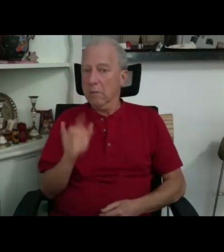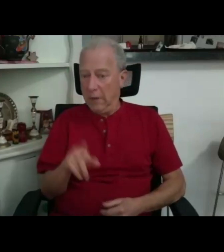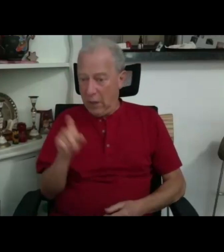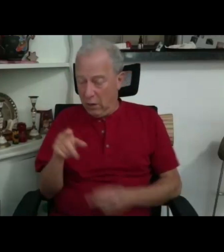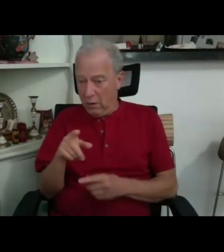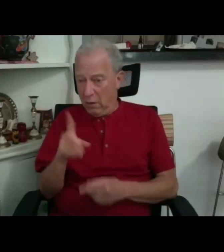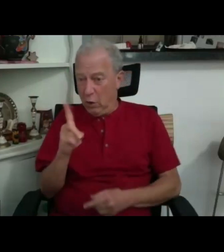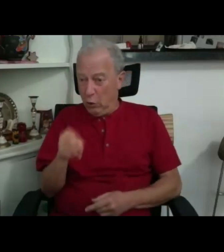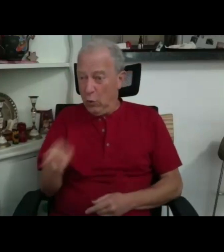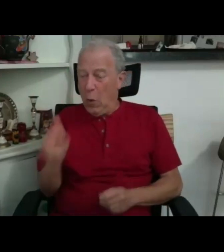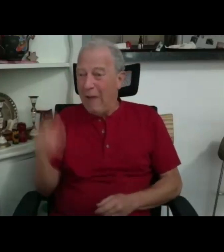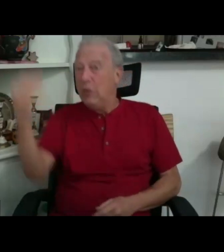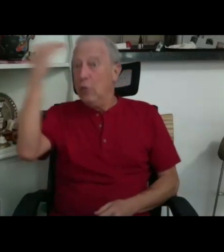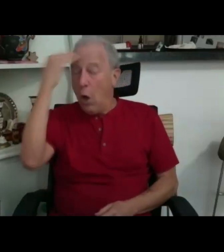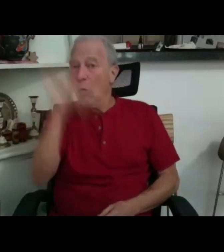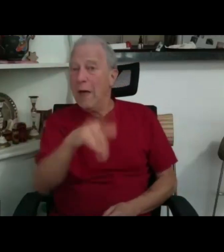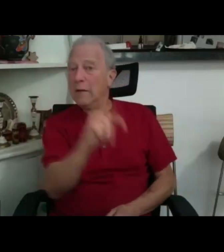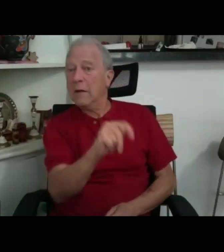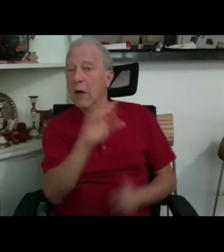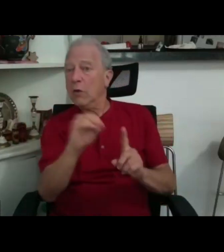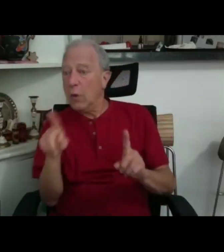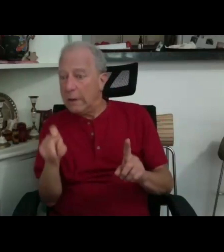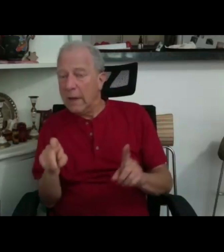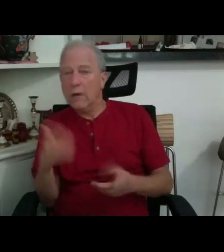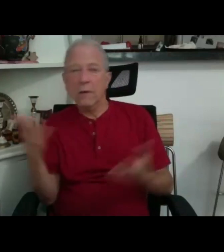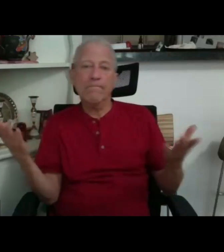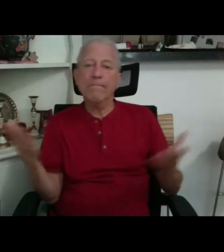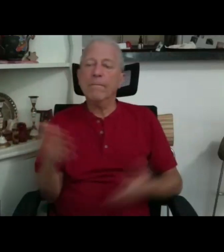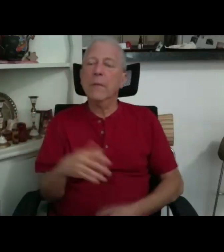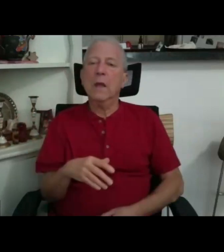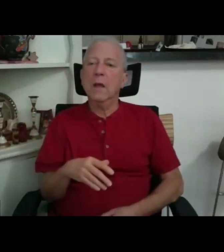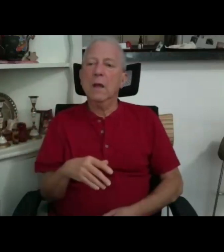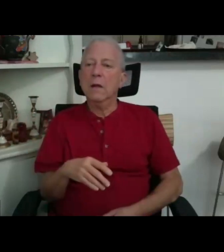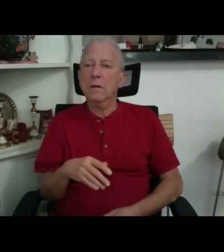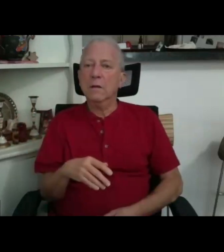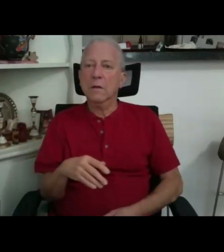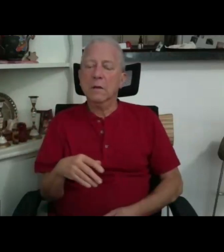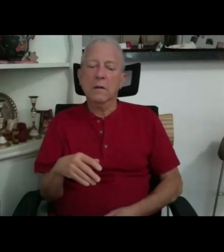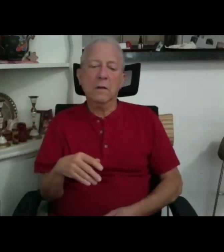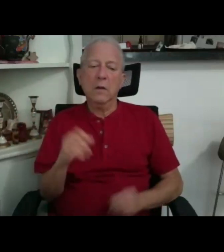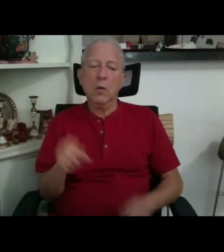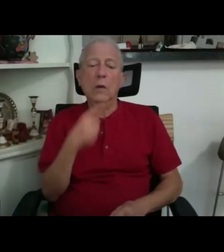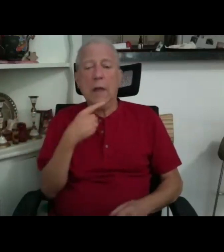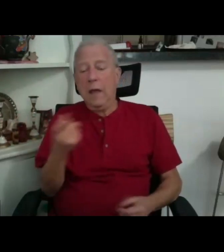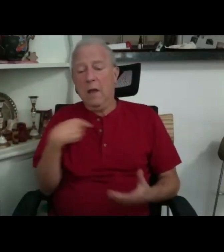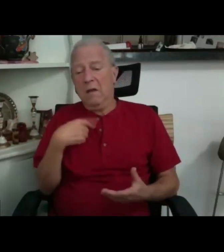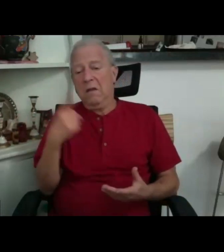like a, a like a certain type of organization that you were helping or